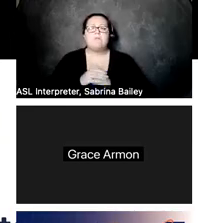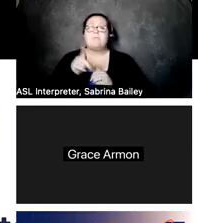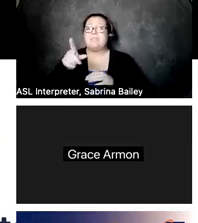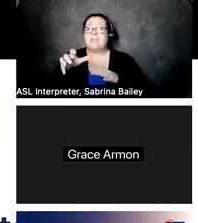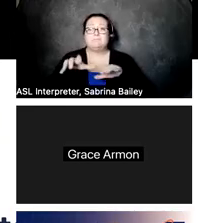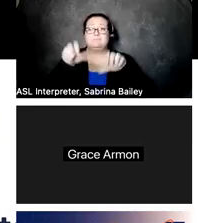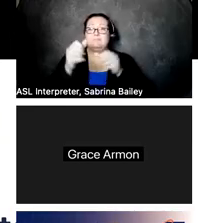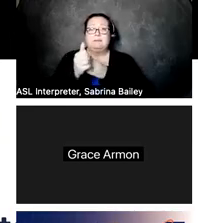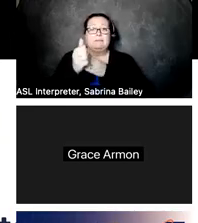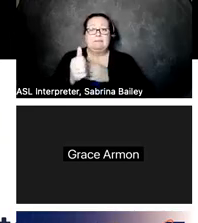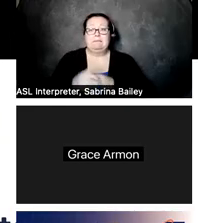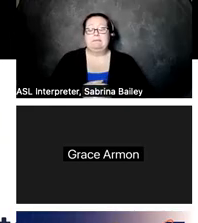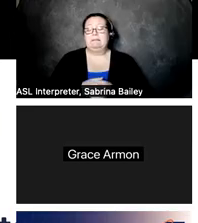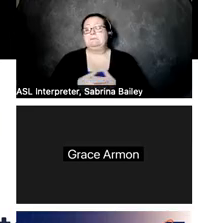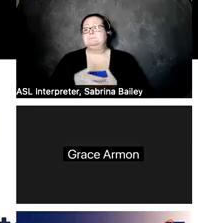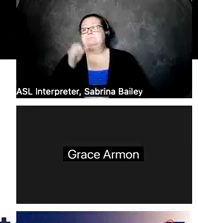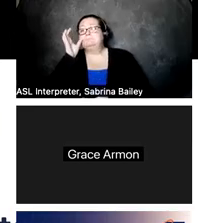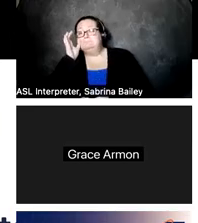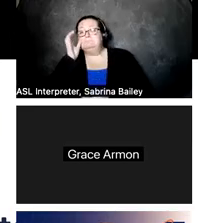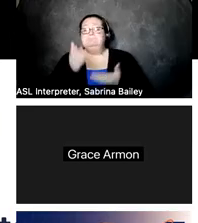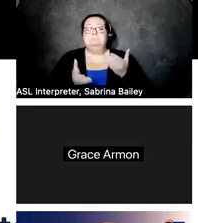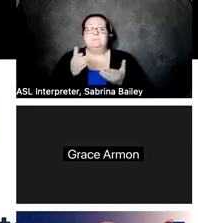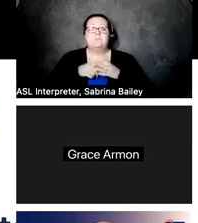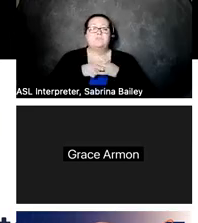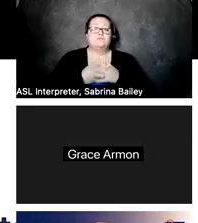lead. It may begin